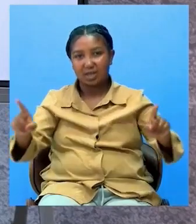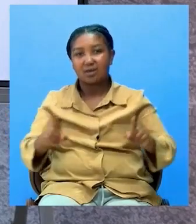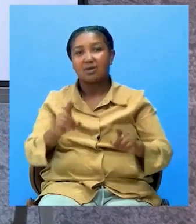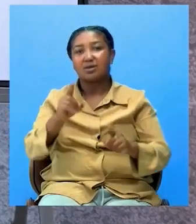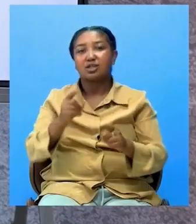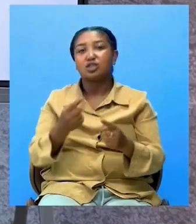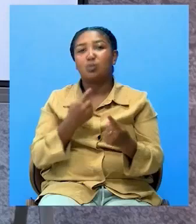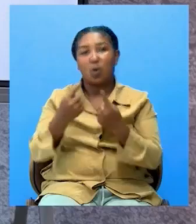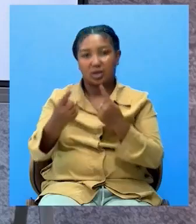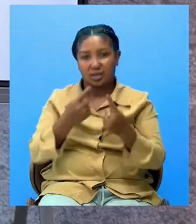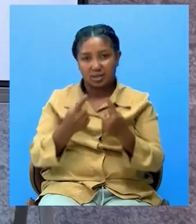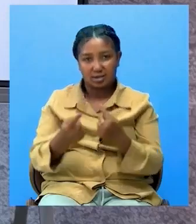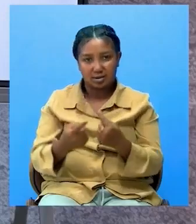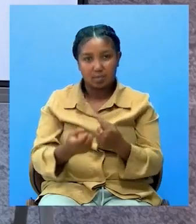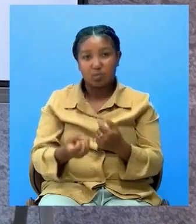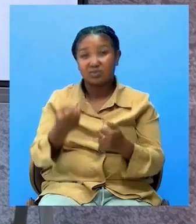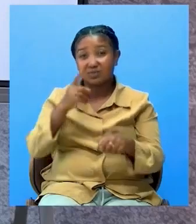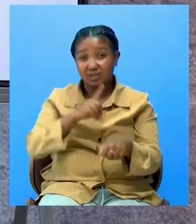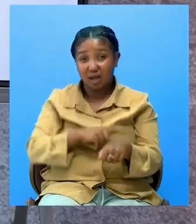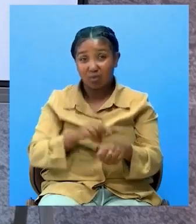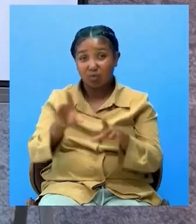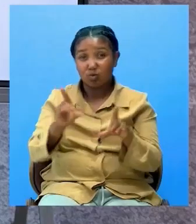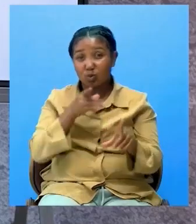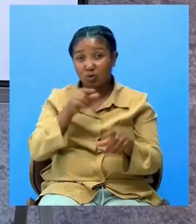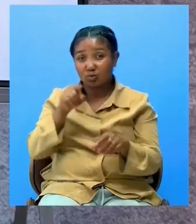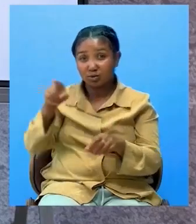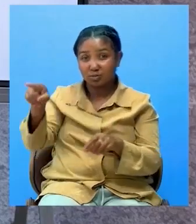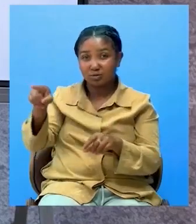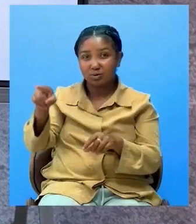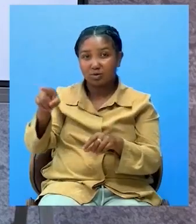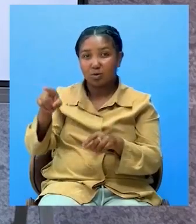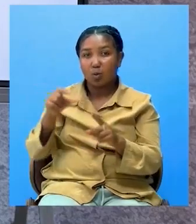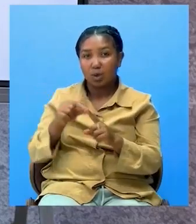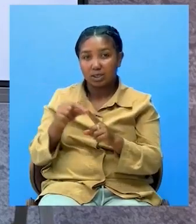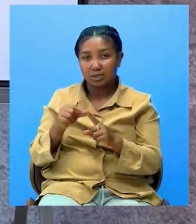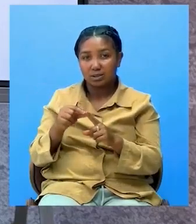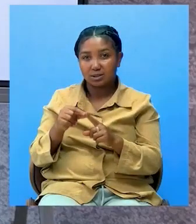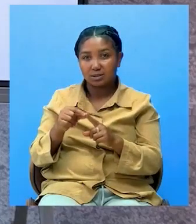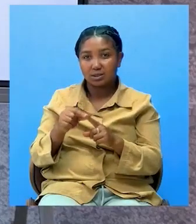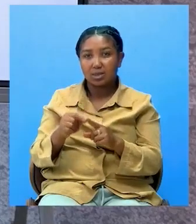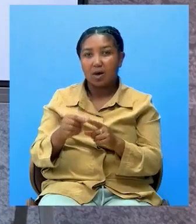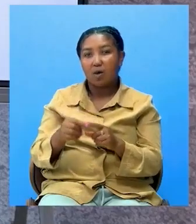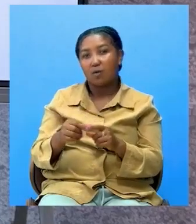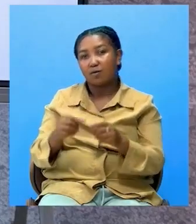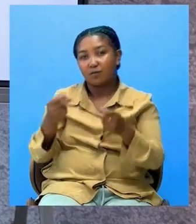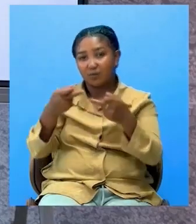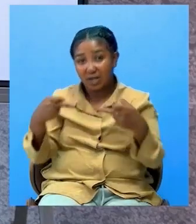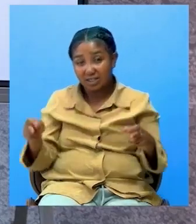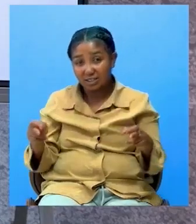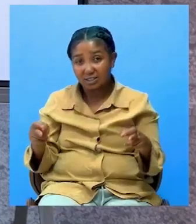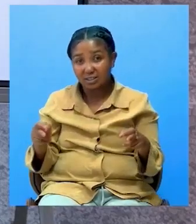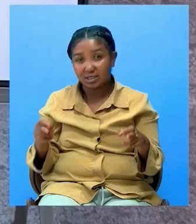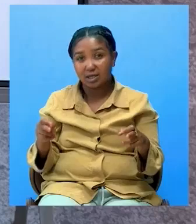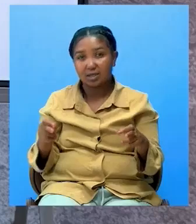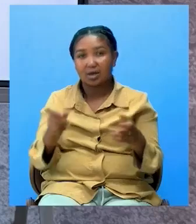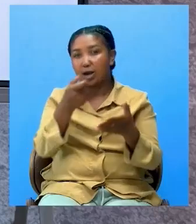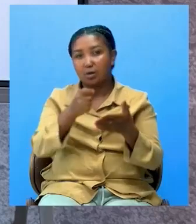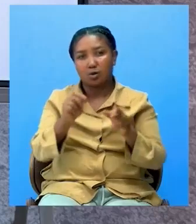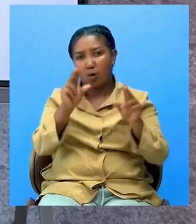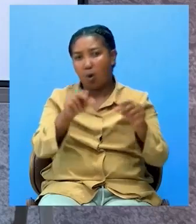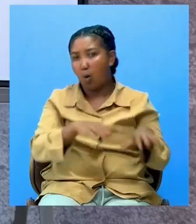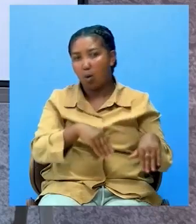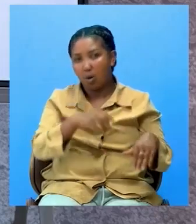form. Most of the time we don't use such kinds of words or maybe phrases in written